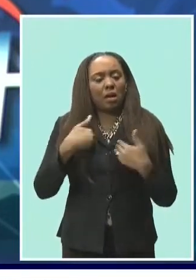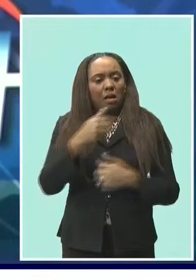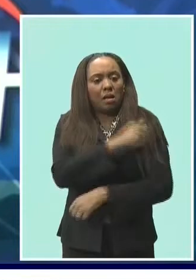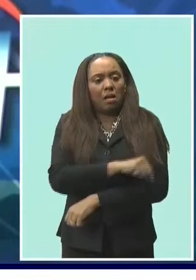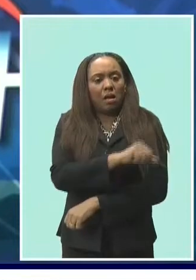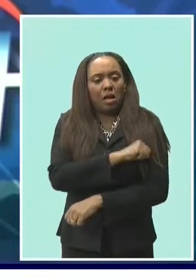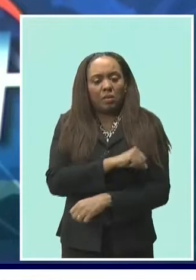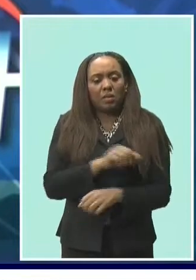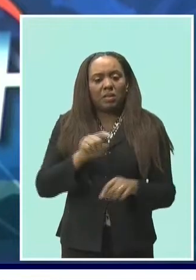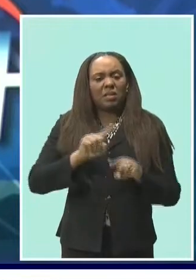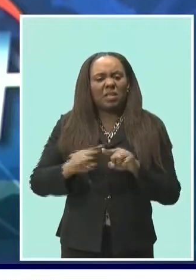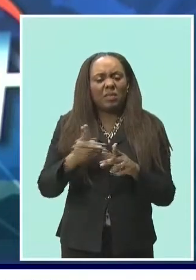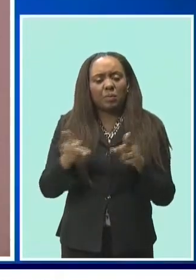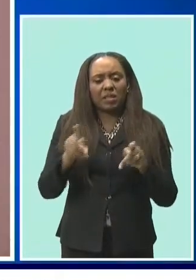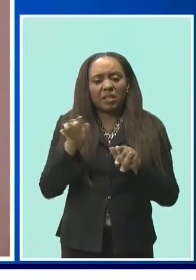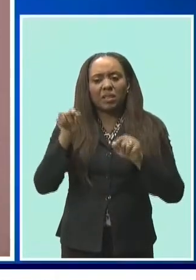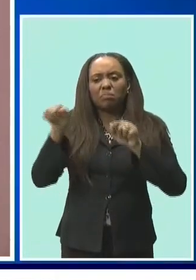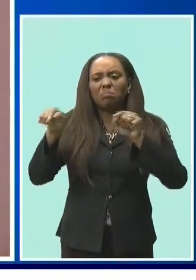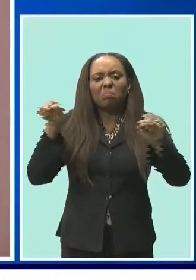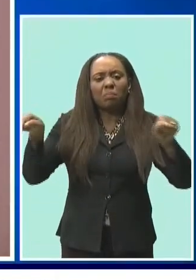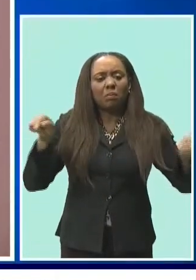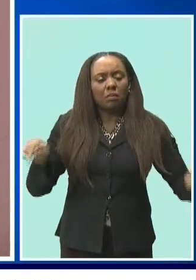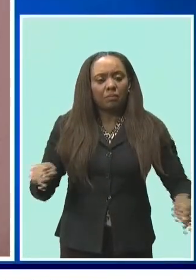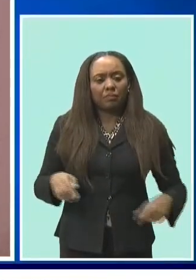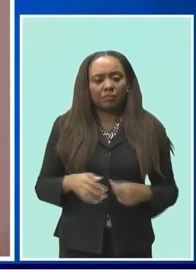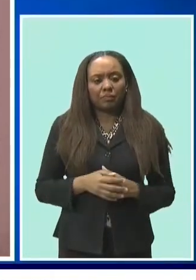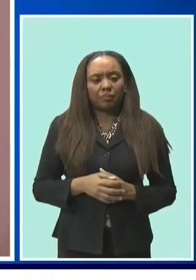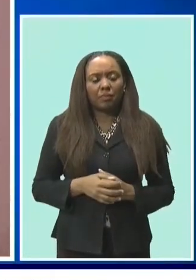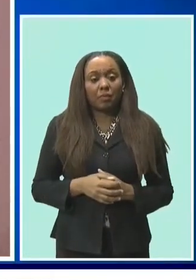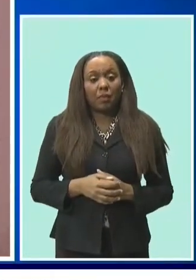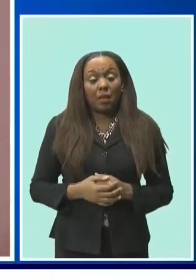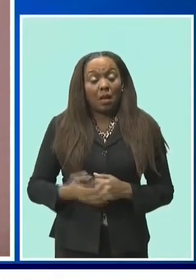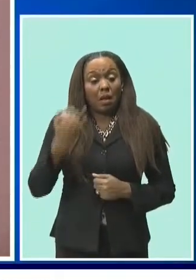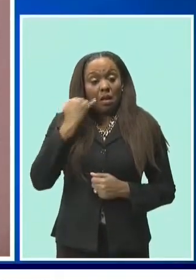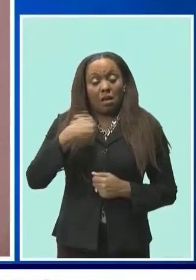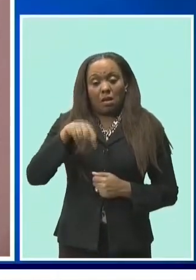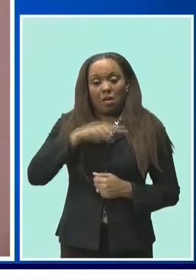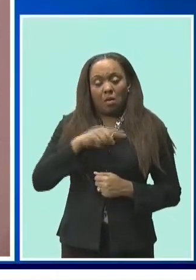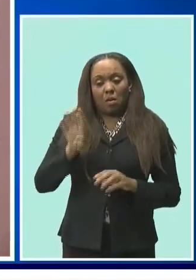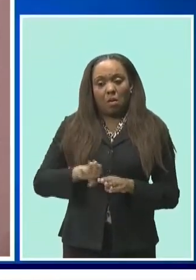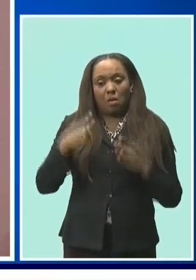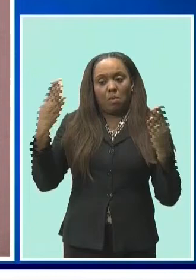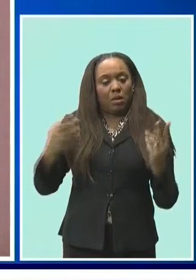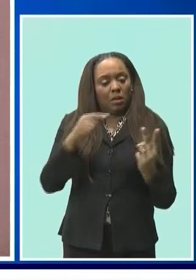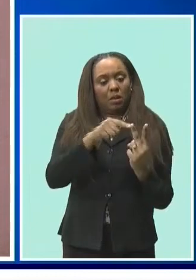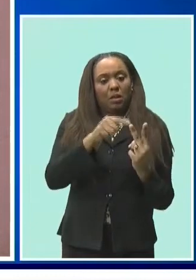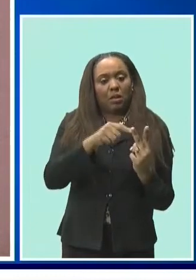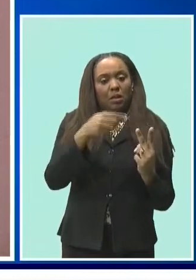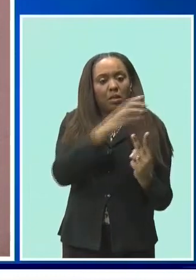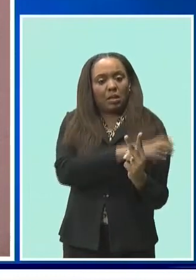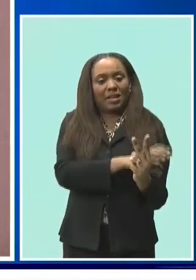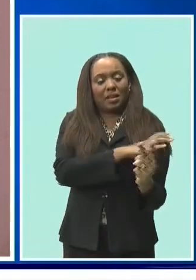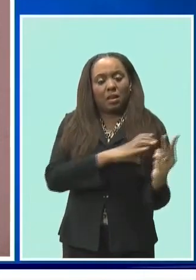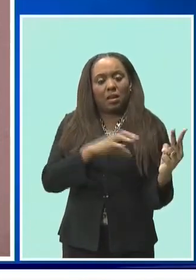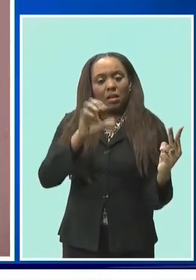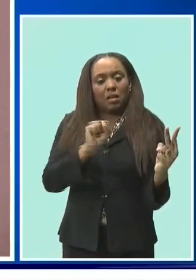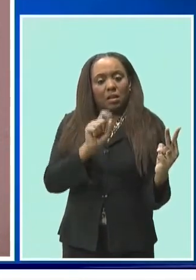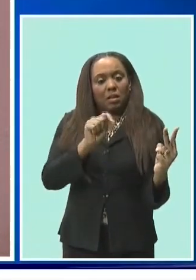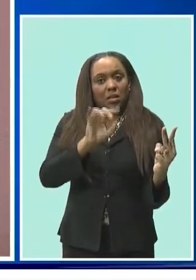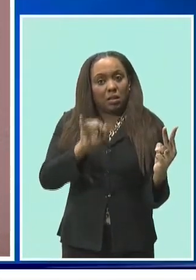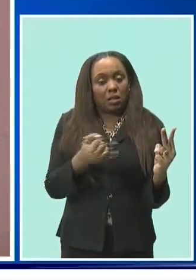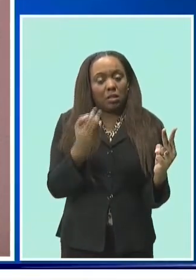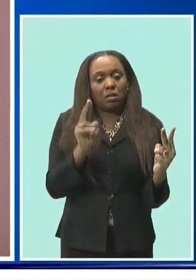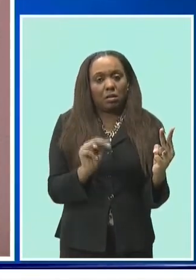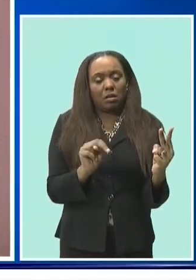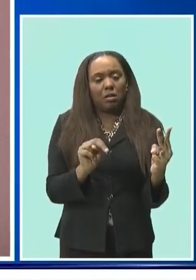the ambulance service. Had we opened the Polyclinic at St. John, we would have